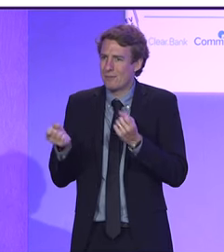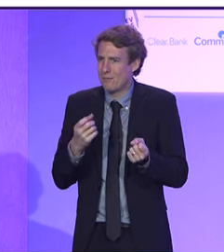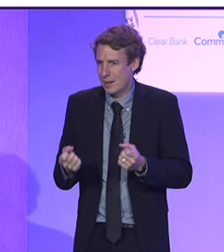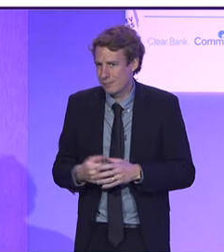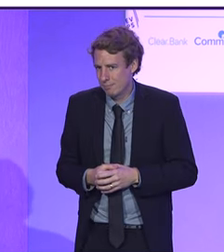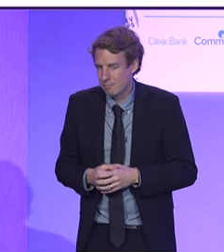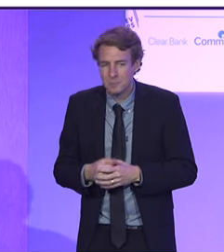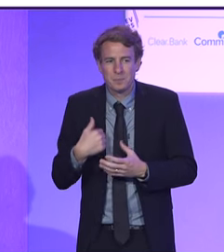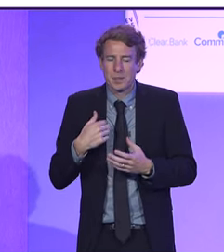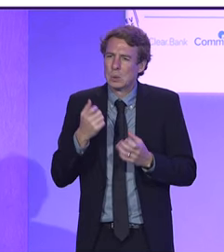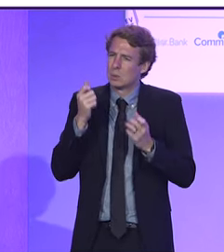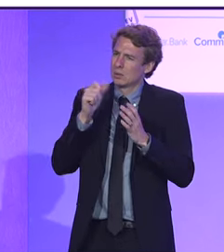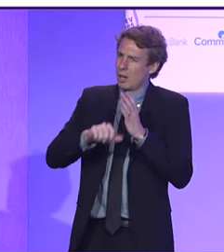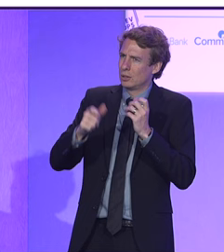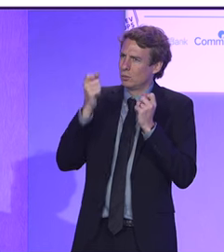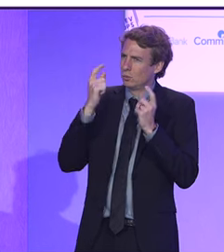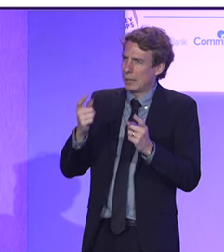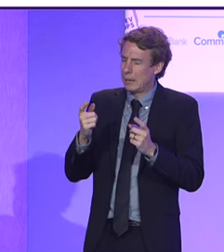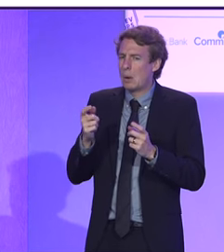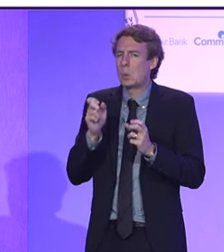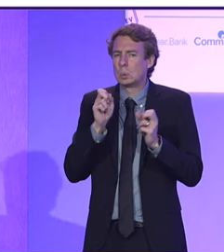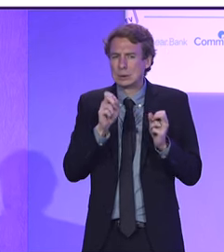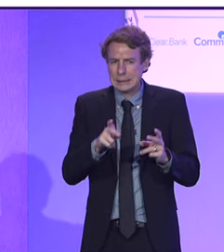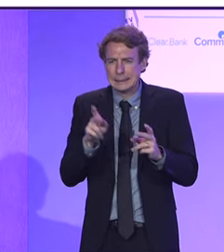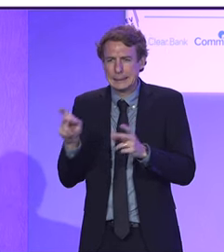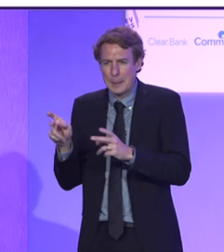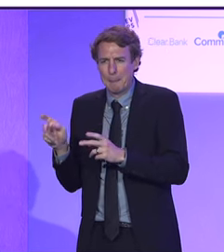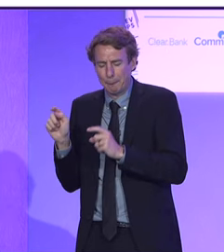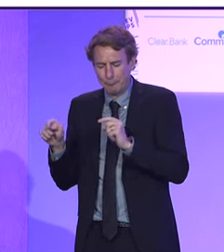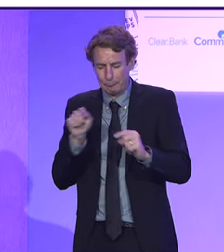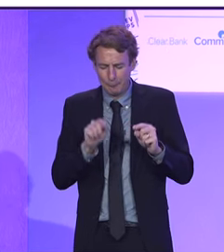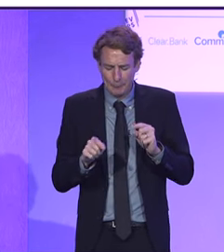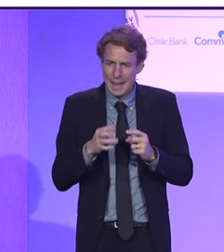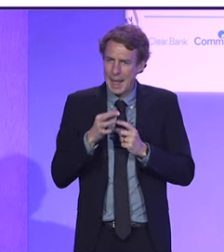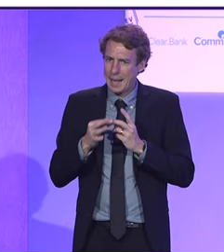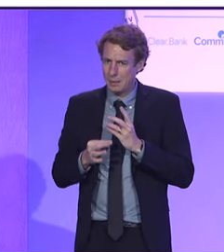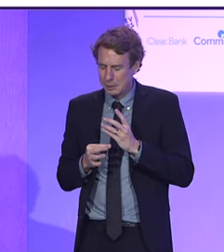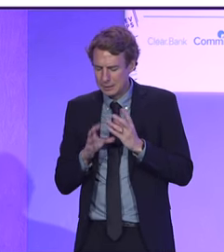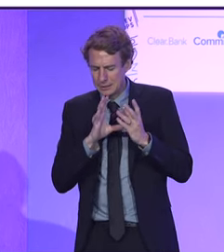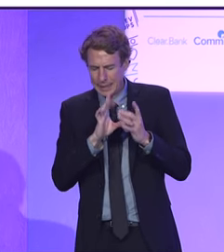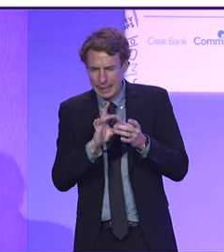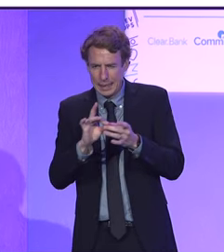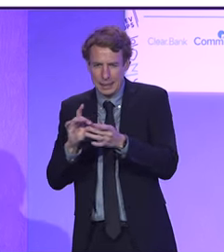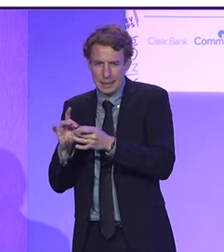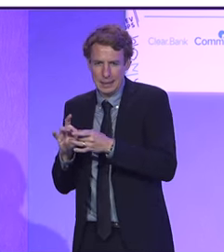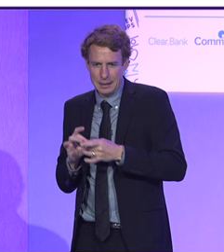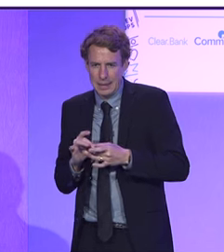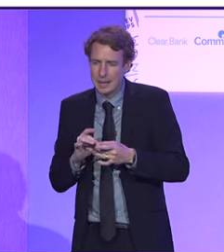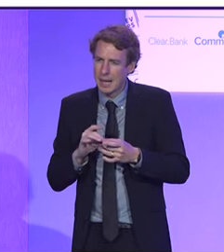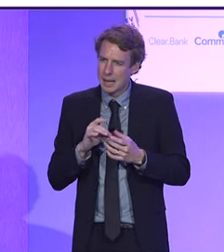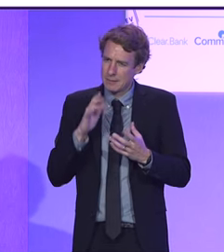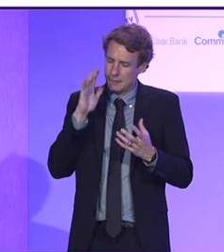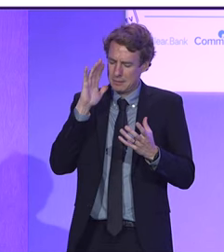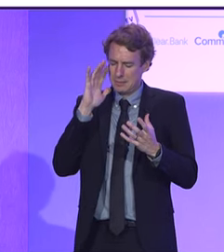start understanding the relationships between elements and systems, it will kind of give you a new perspective on like